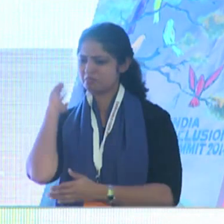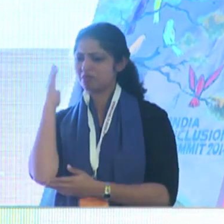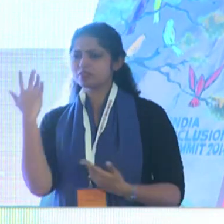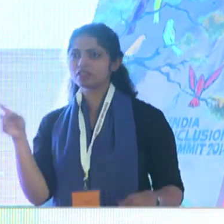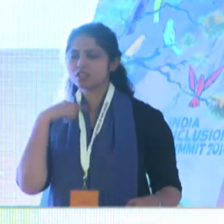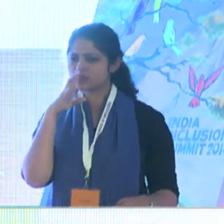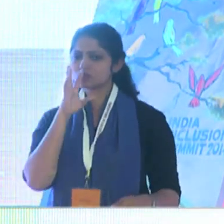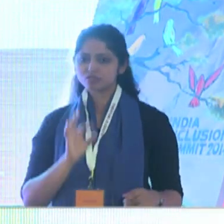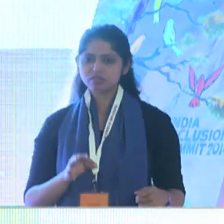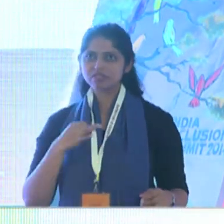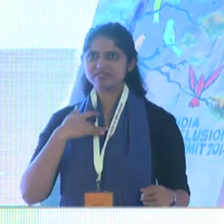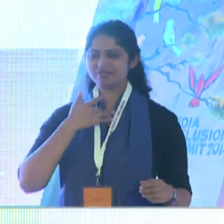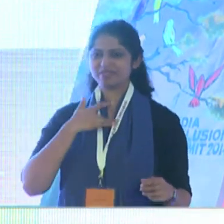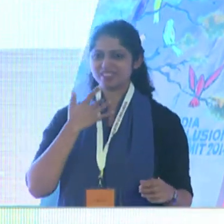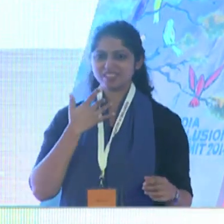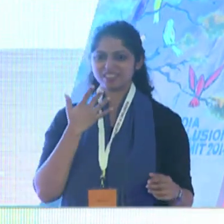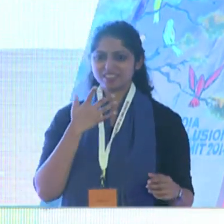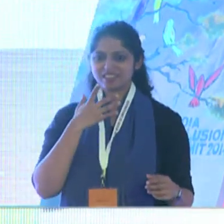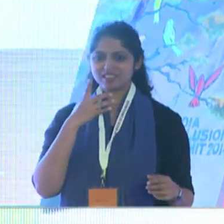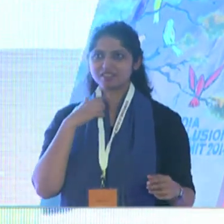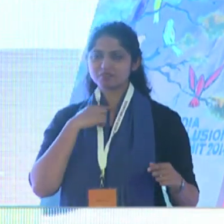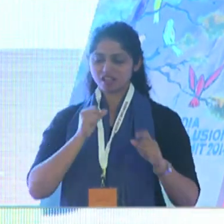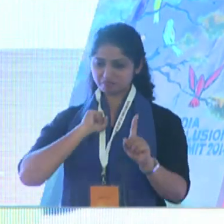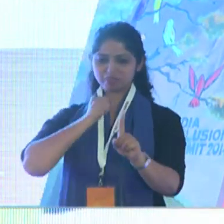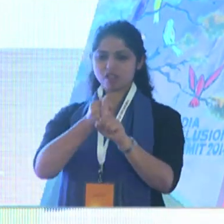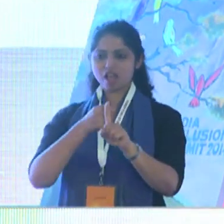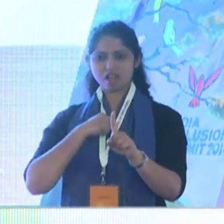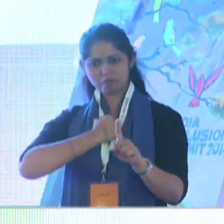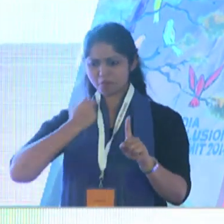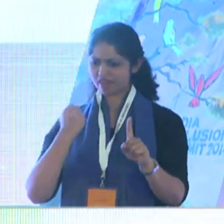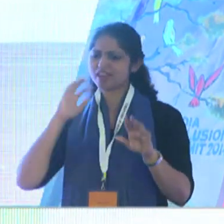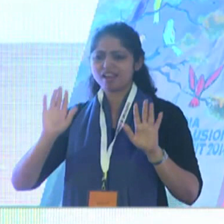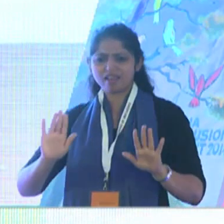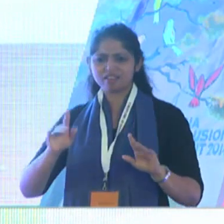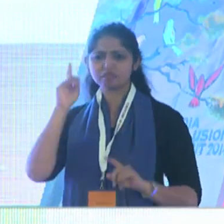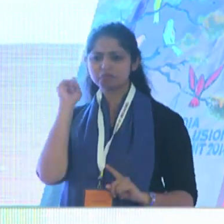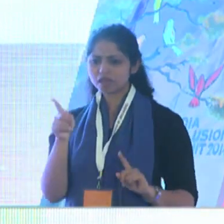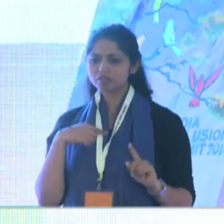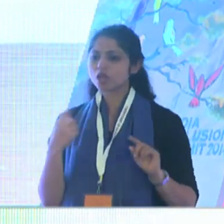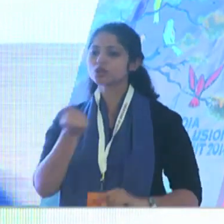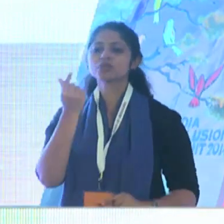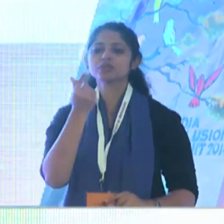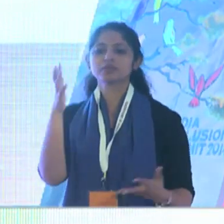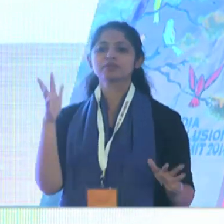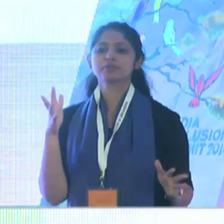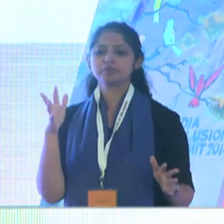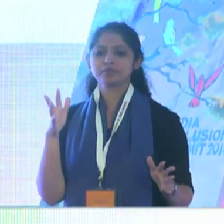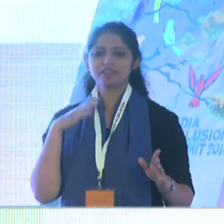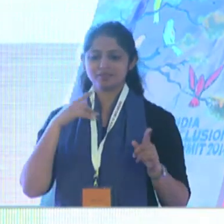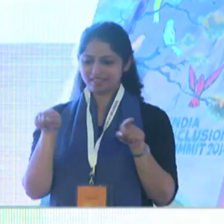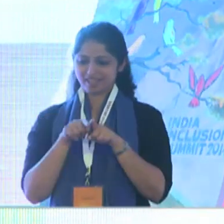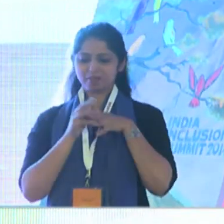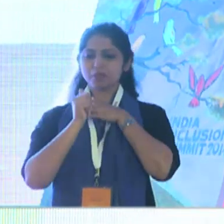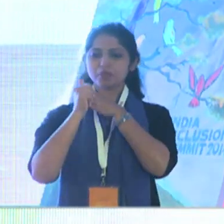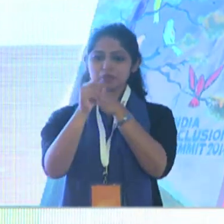I feel guilty that I have not used my influence, whatever it is, to do enough in the direction which